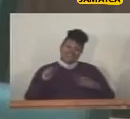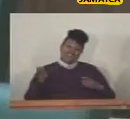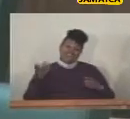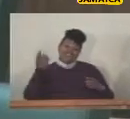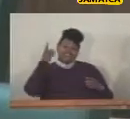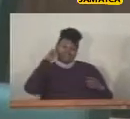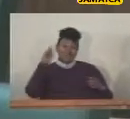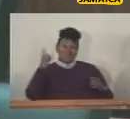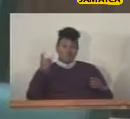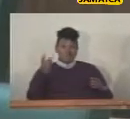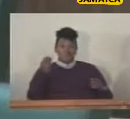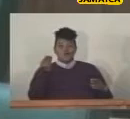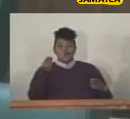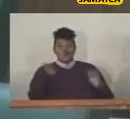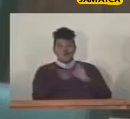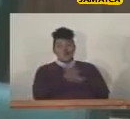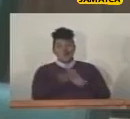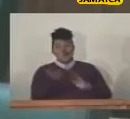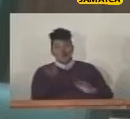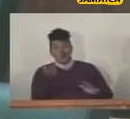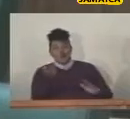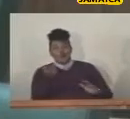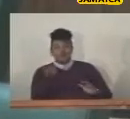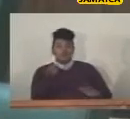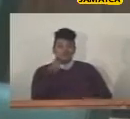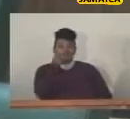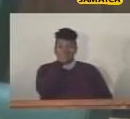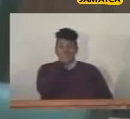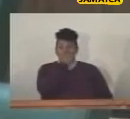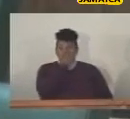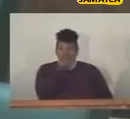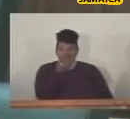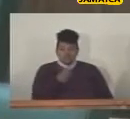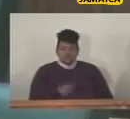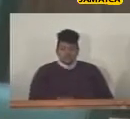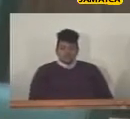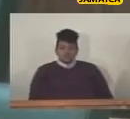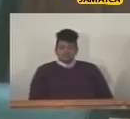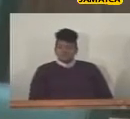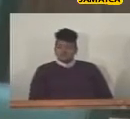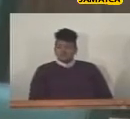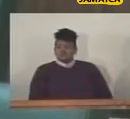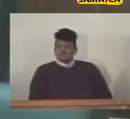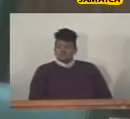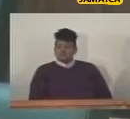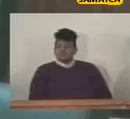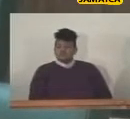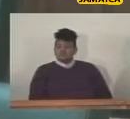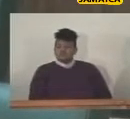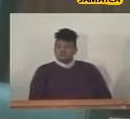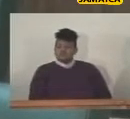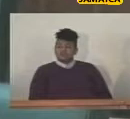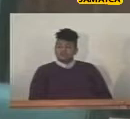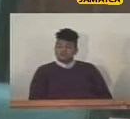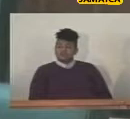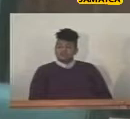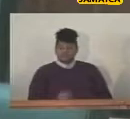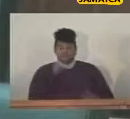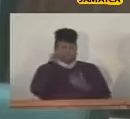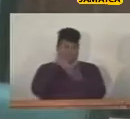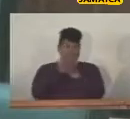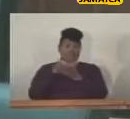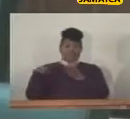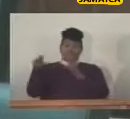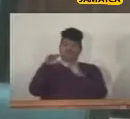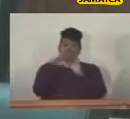for ill-gotten money, guns, and drugs. Mr. President, I believe that these criminals do not